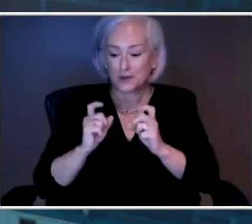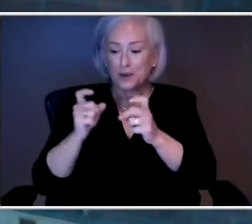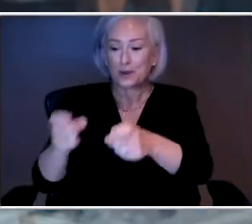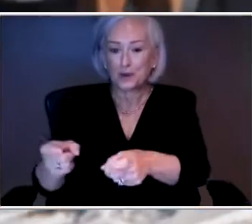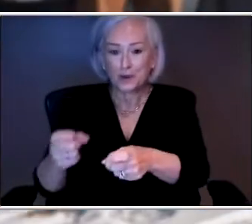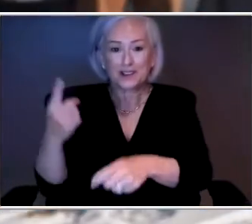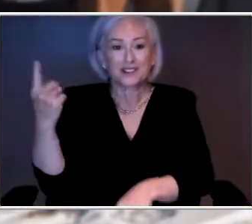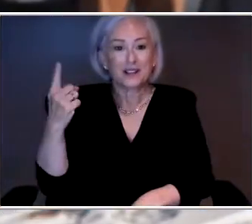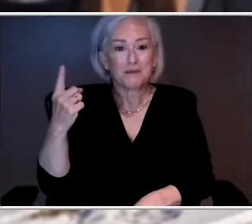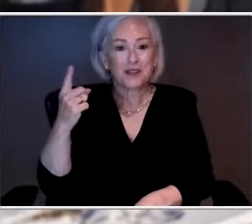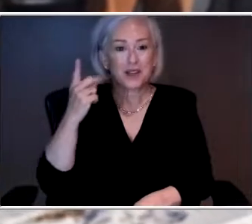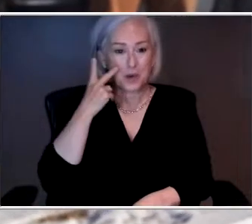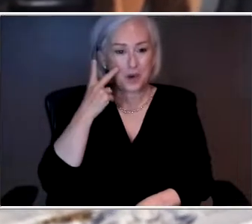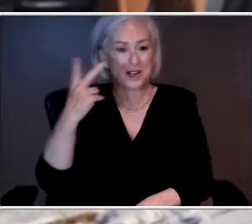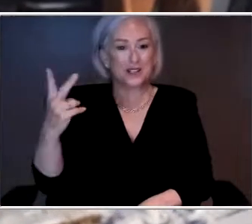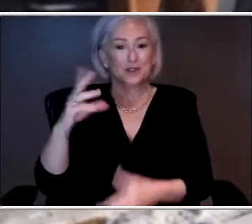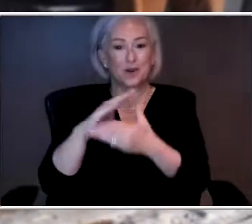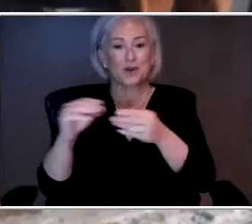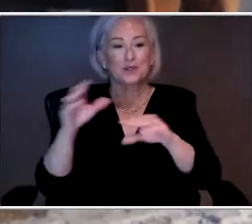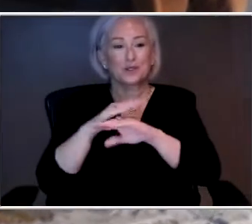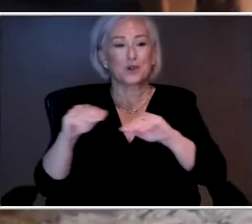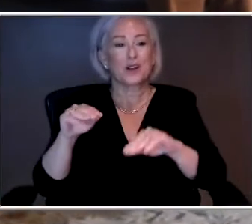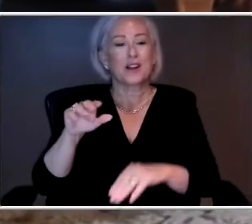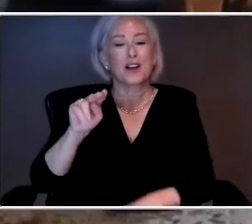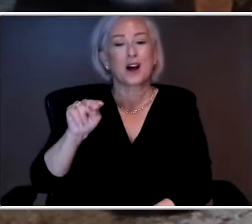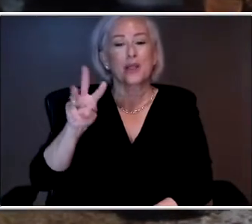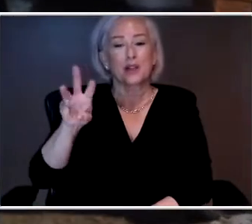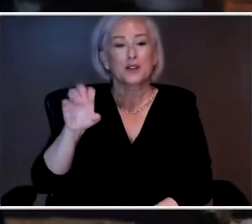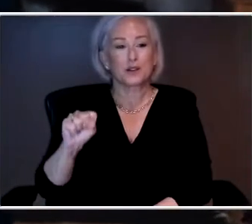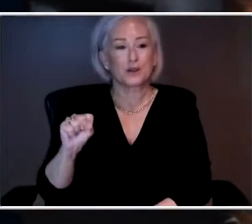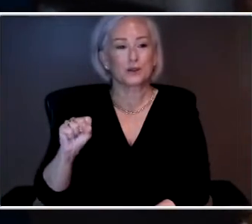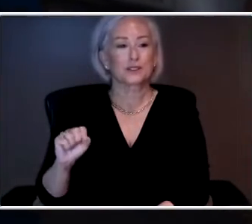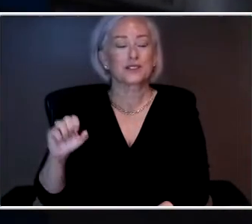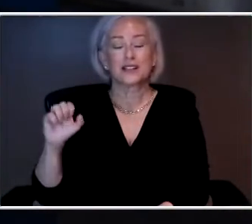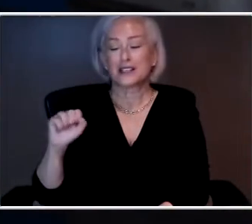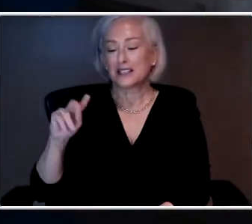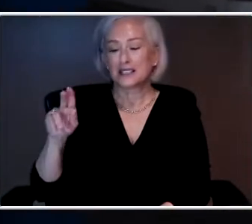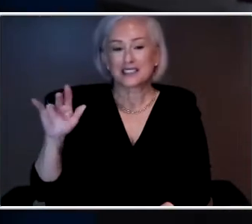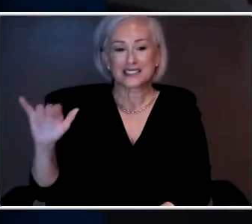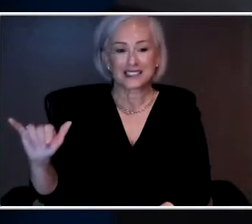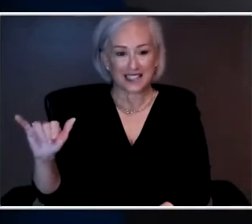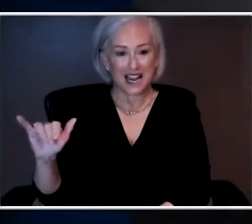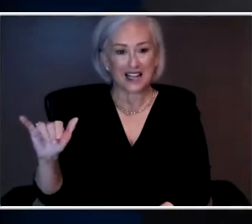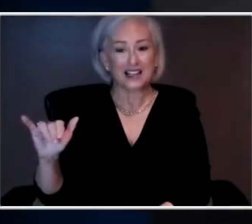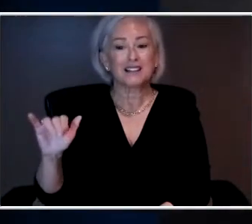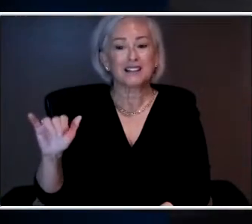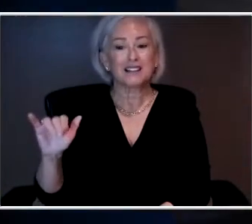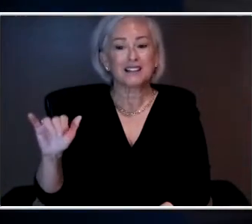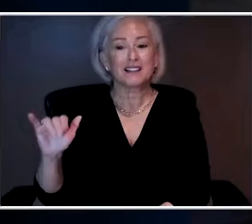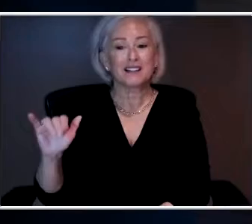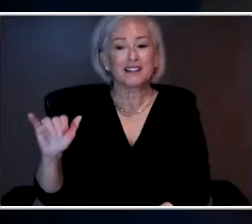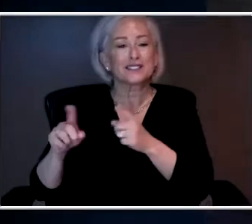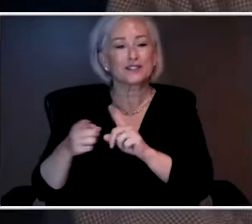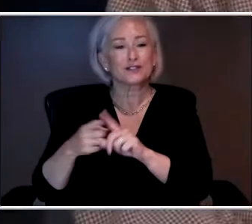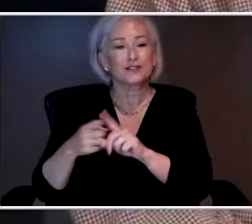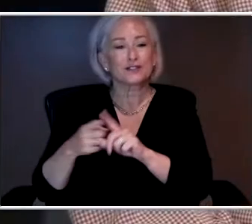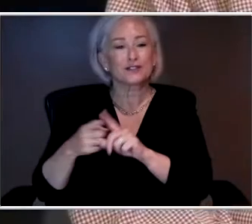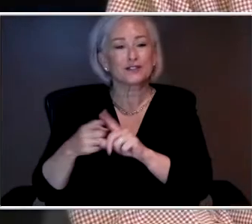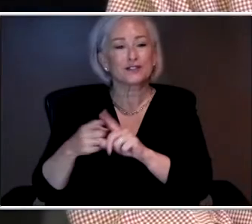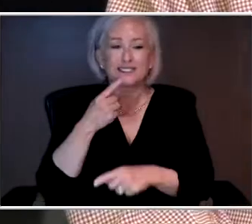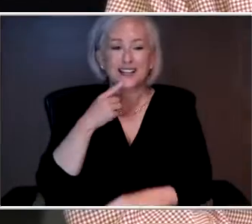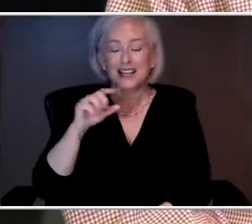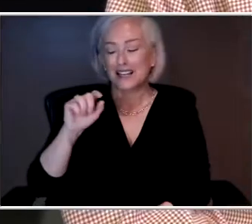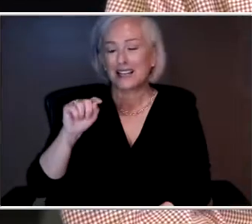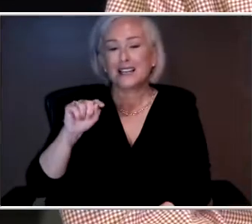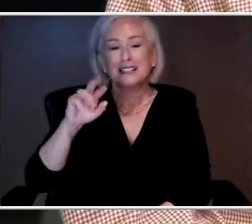news. Family and friends describe 71-year-old Kansas farmer Frank Mackey as a softie.